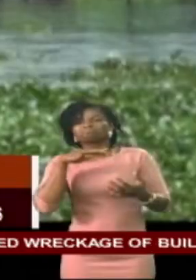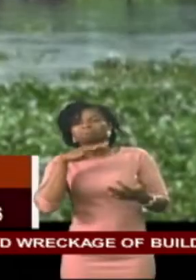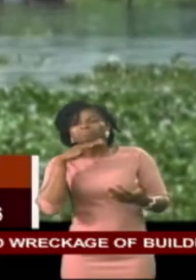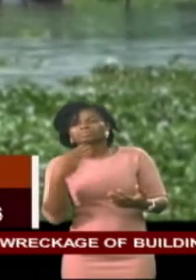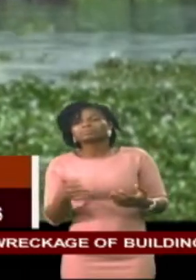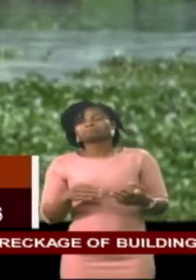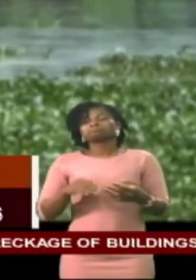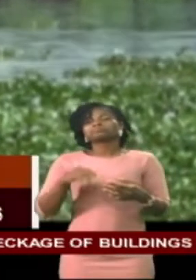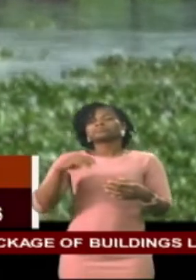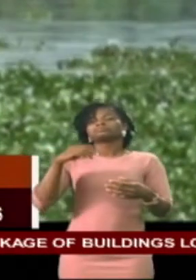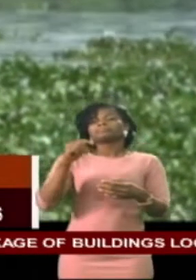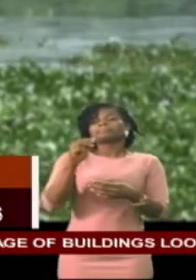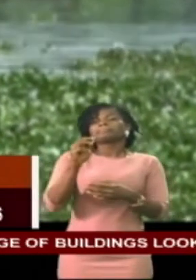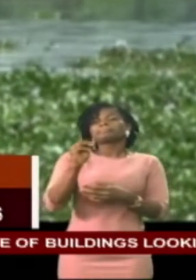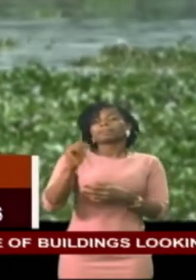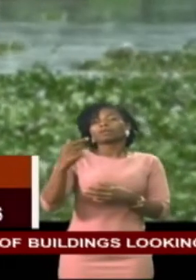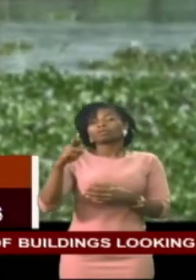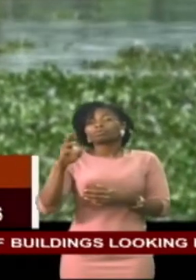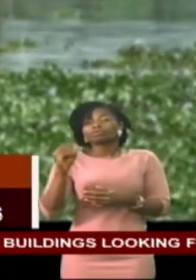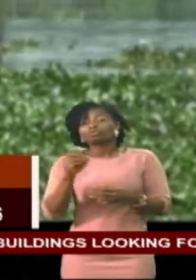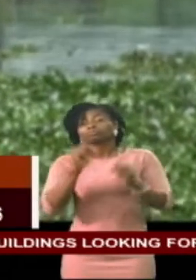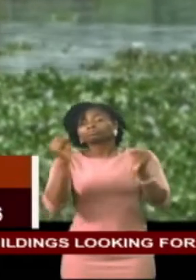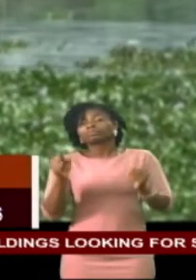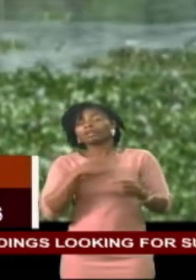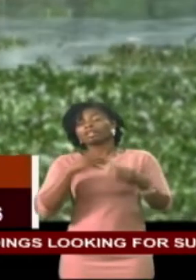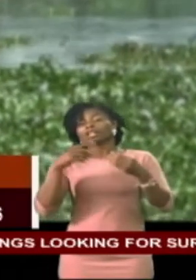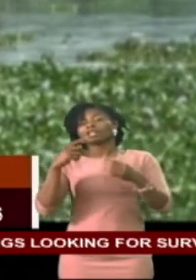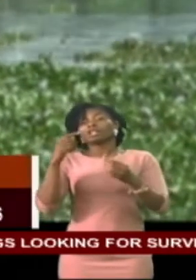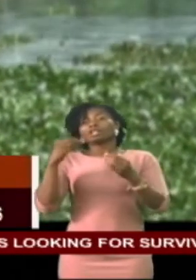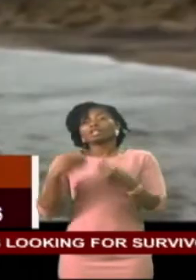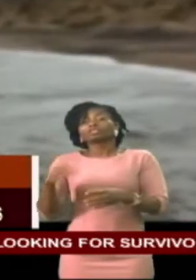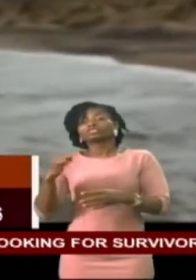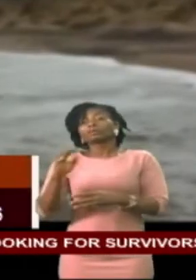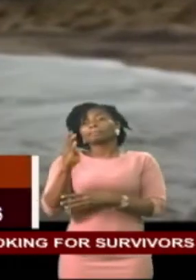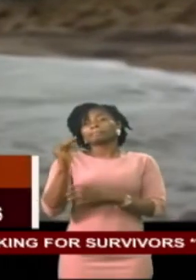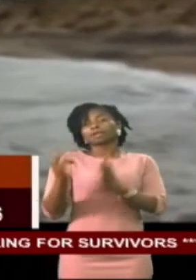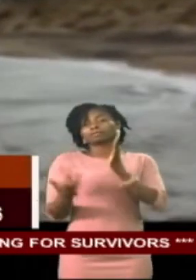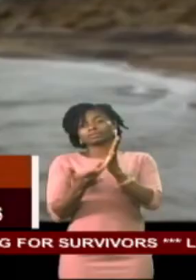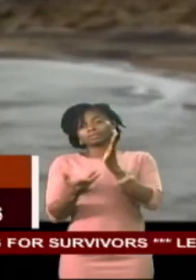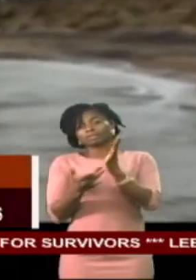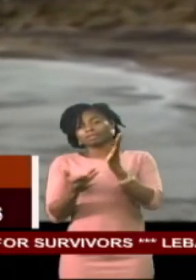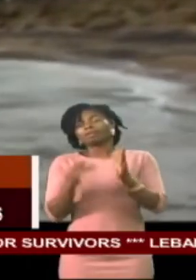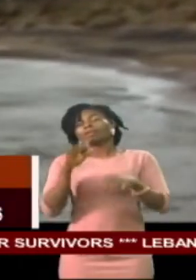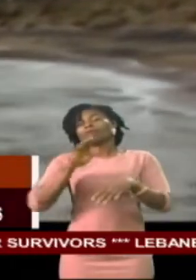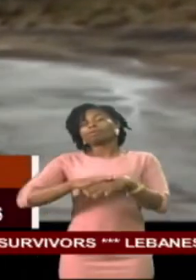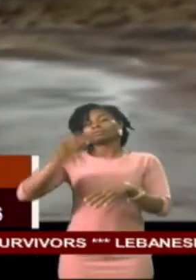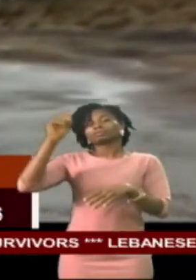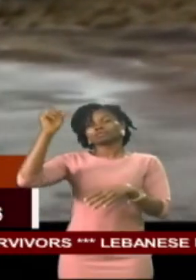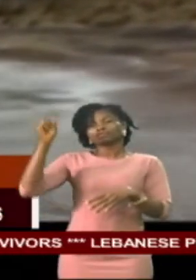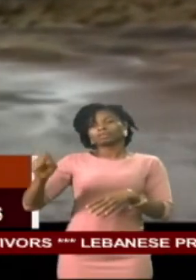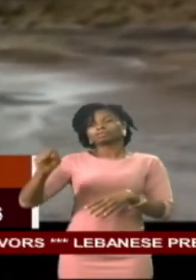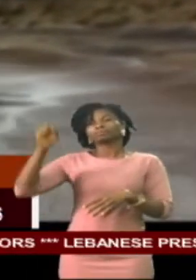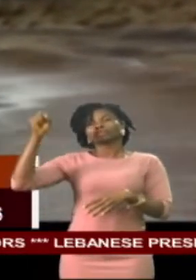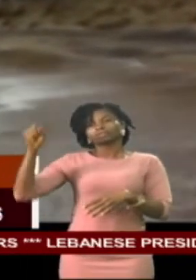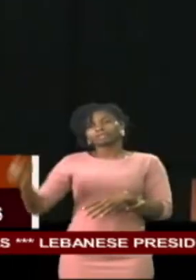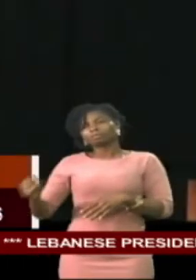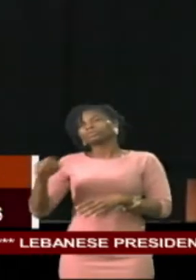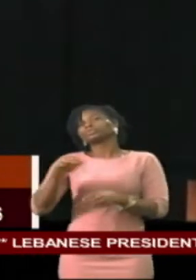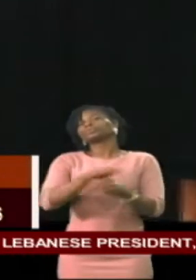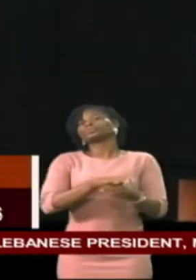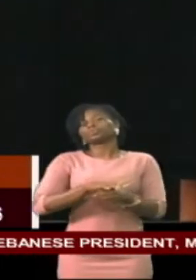of mangroves ecosystem and loss of biodiversity are some issues unique to the South-South region. and formed the